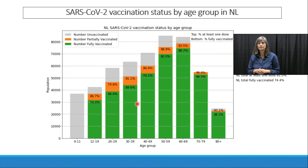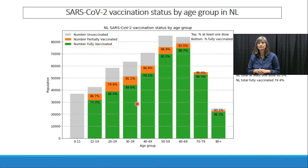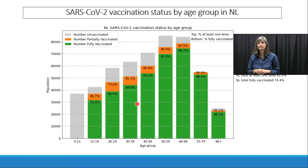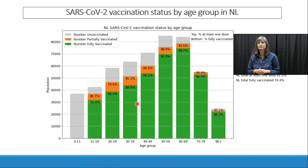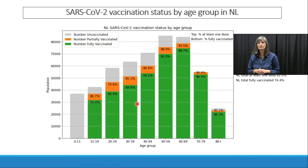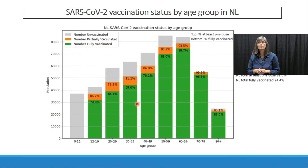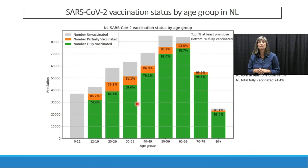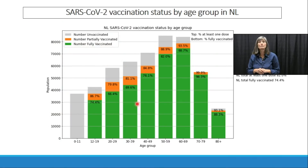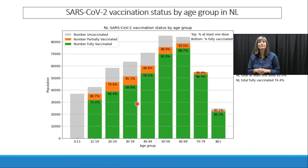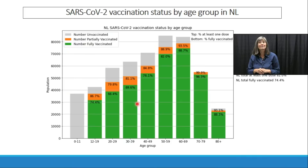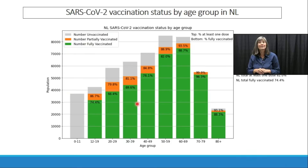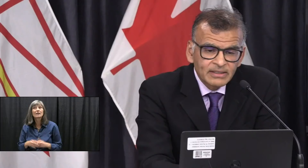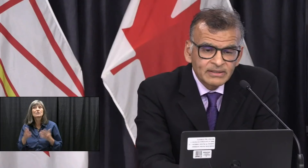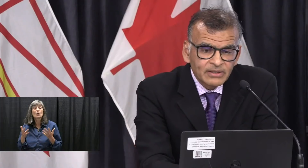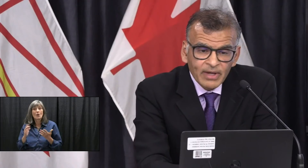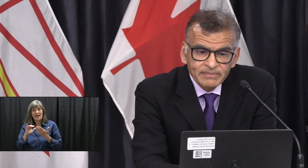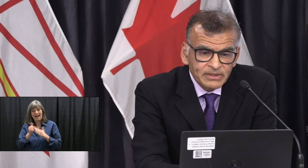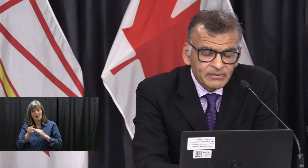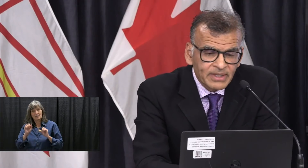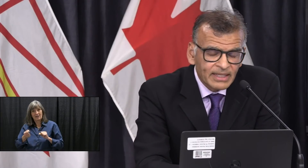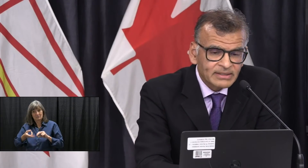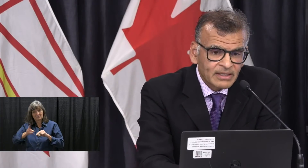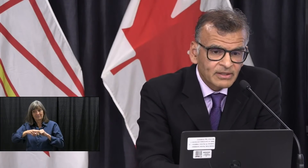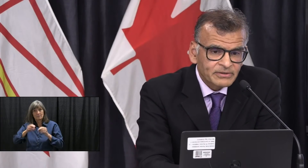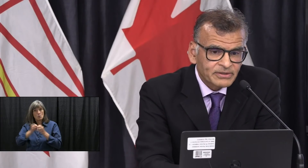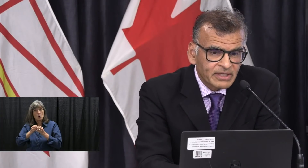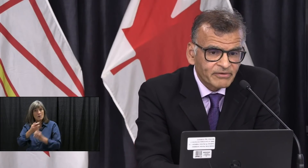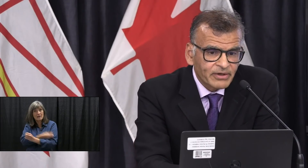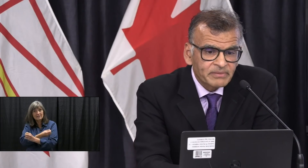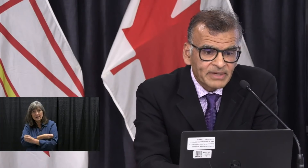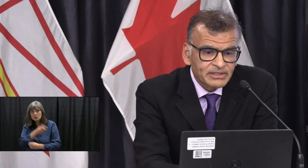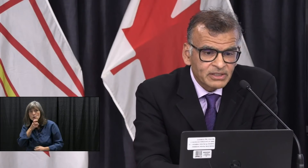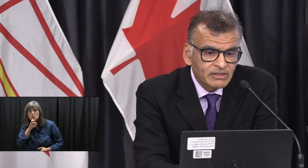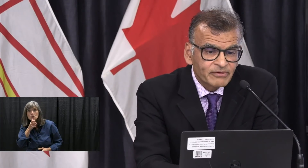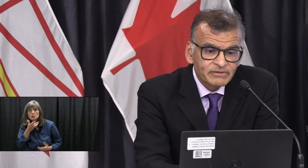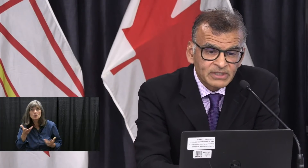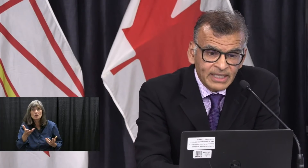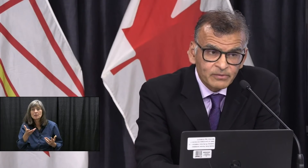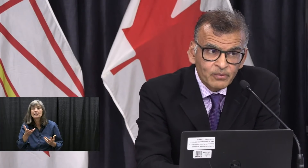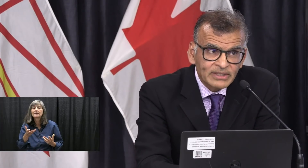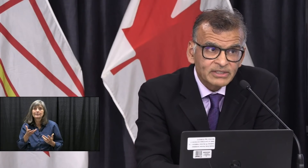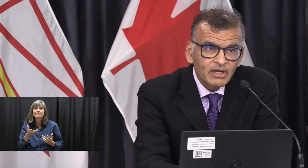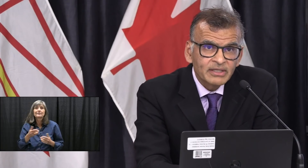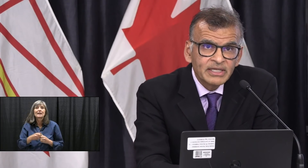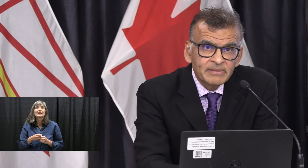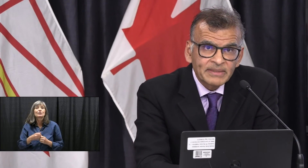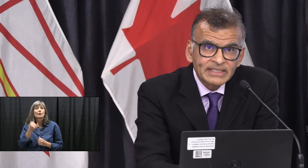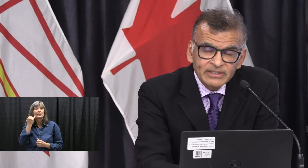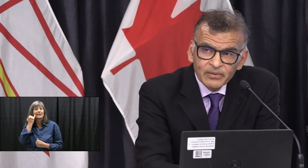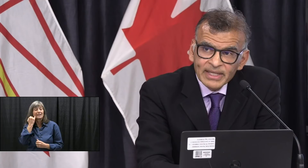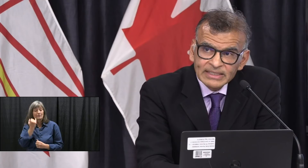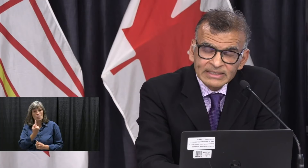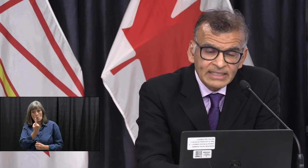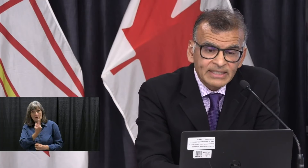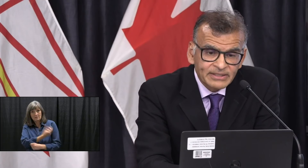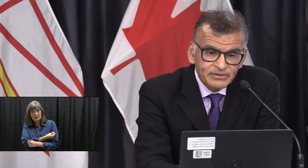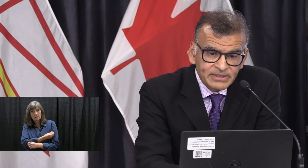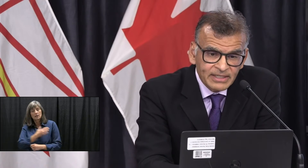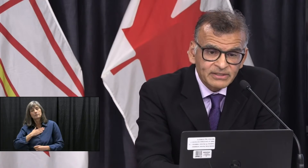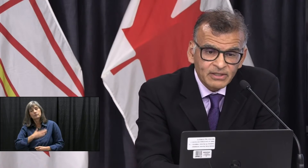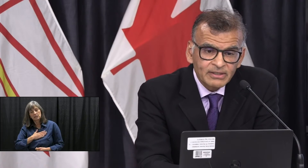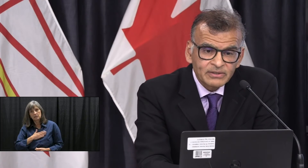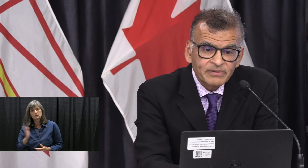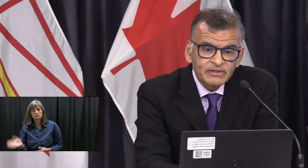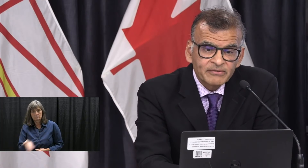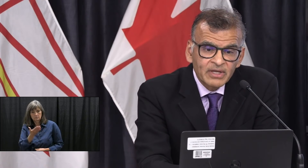So where can these gains be made? So absolutely, as Dr. Sevier had mentioned, if you just had one shot, please go ahead and get